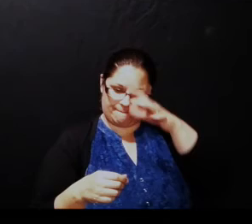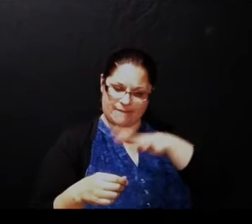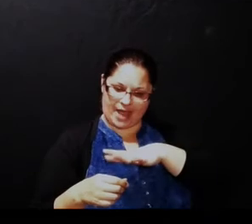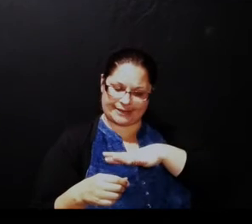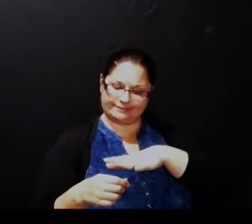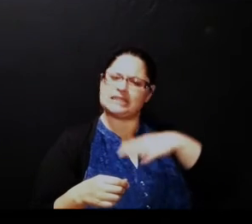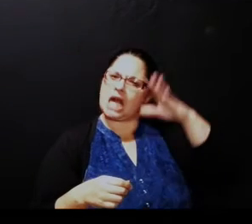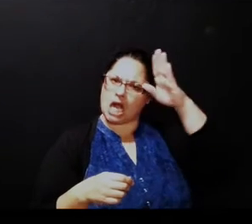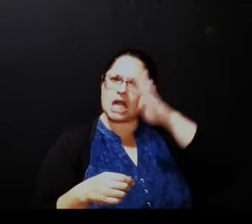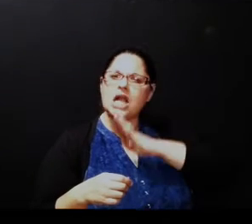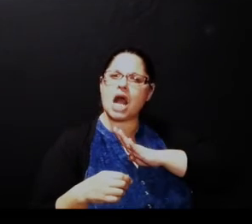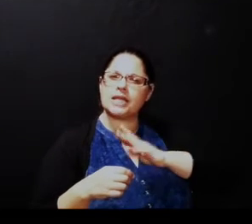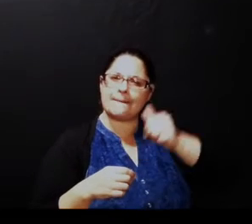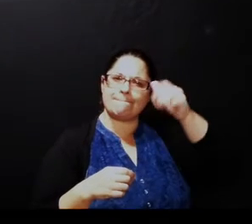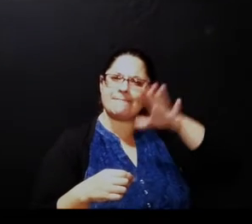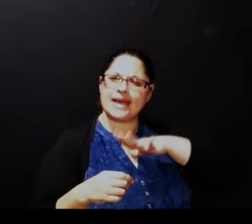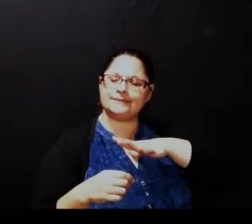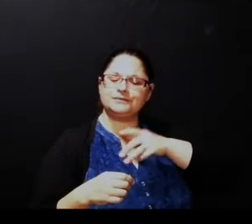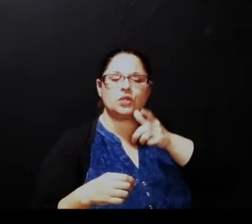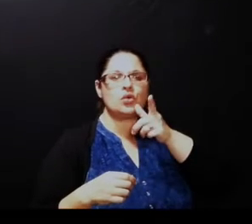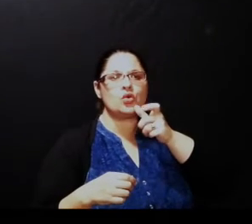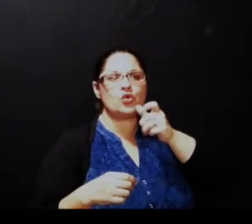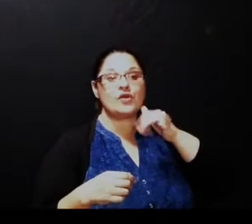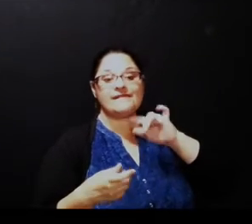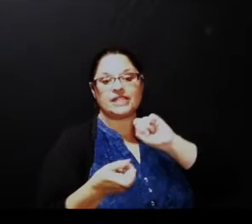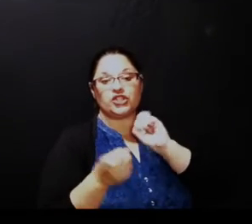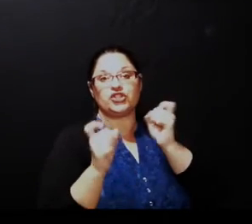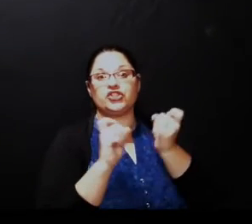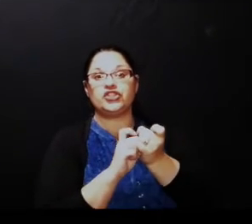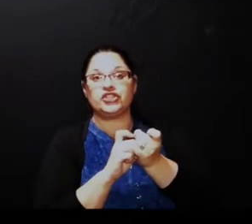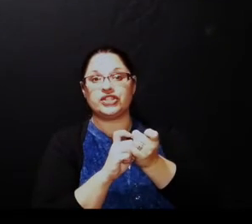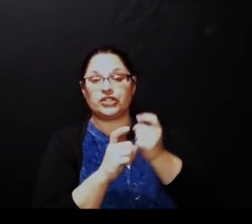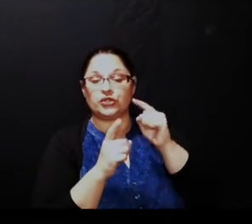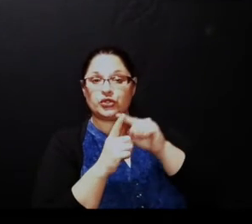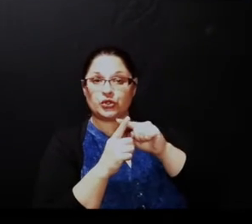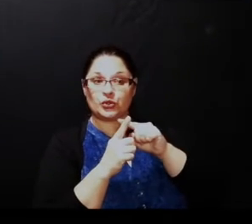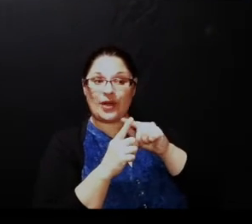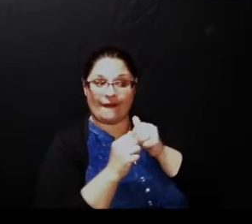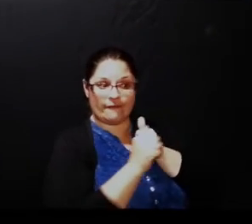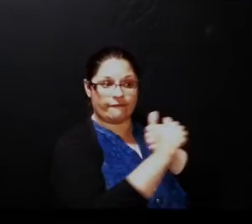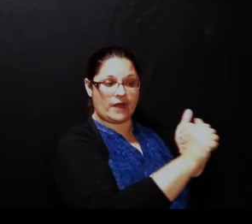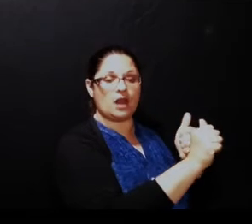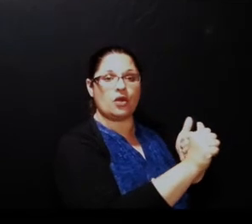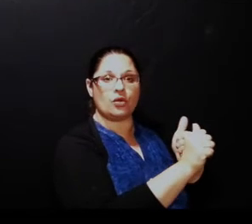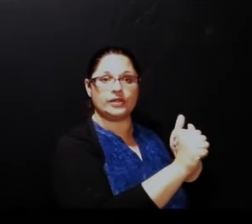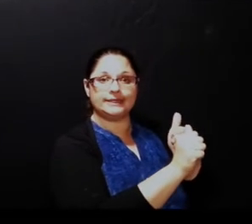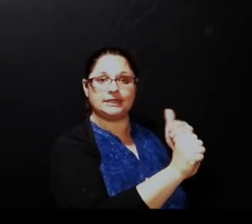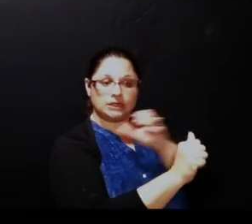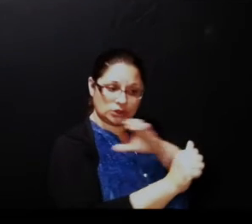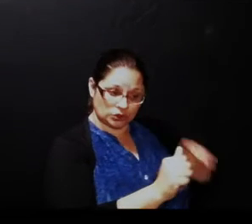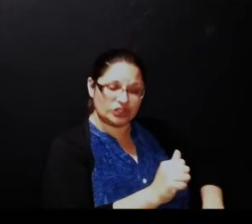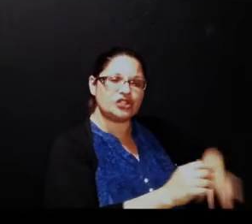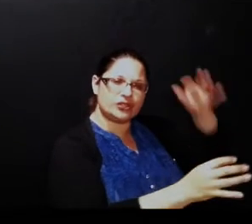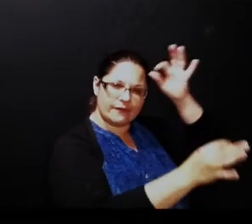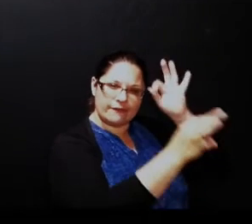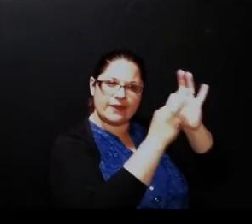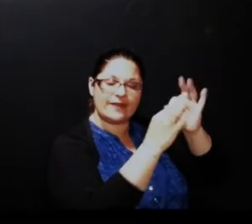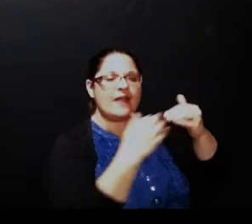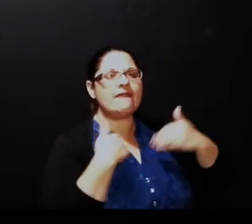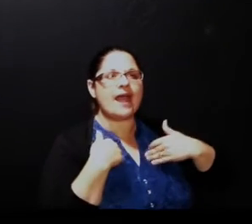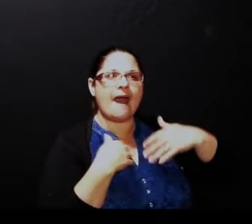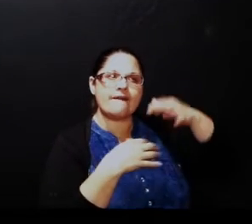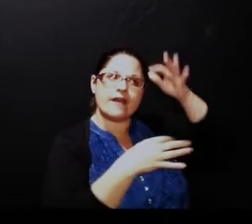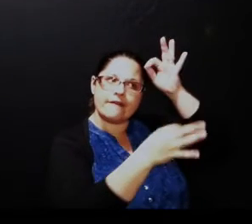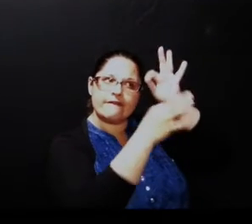were godly men. They were men who were seeking after the footsteps of God in their life. They had come to a genuine